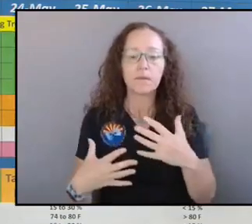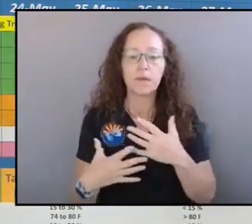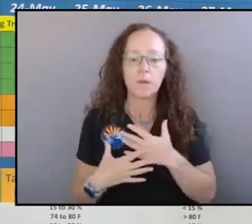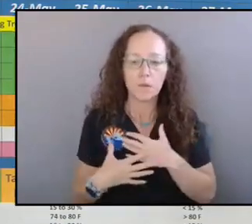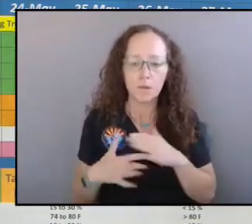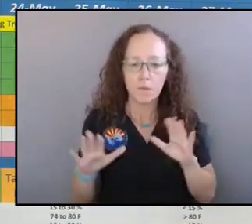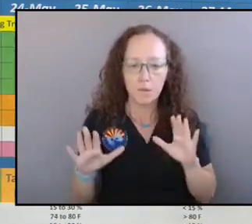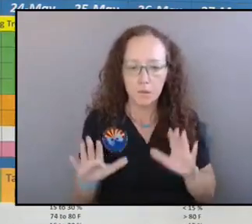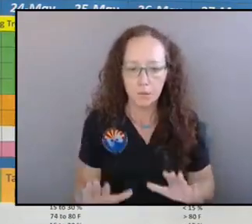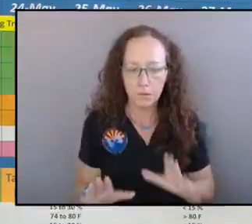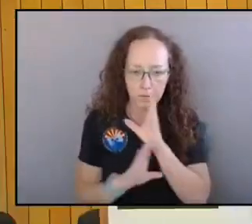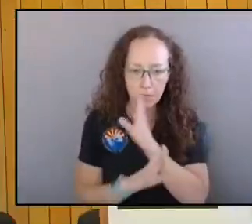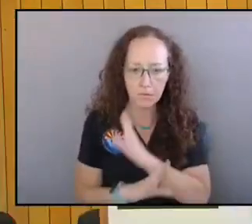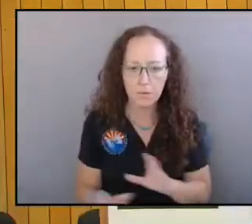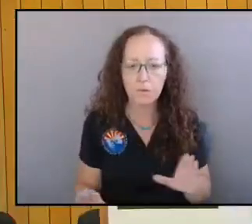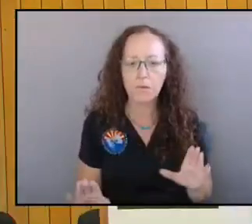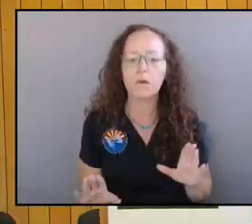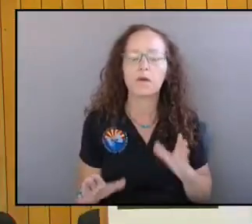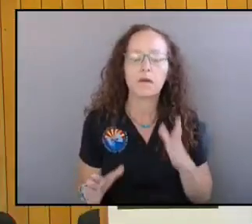tonight.